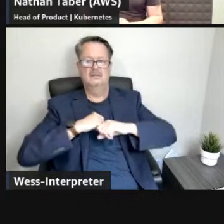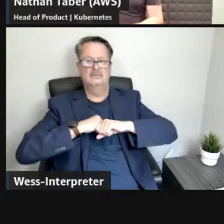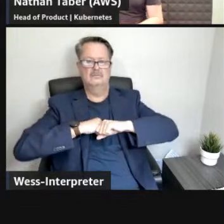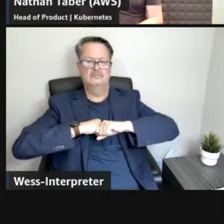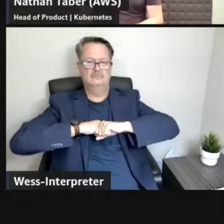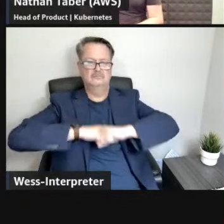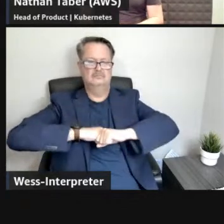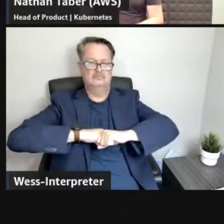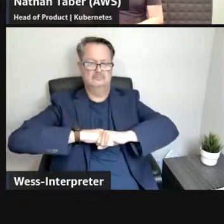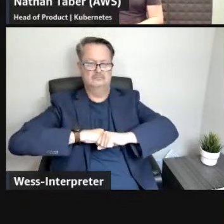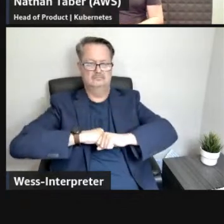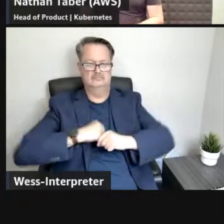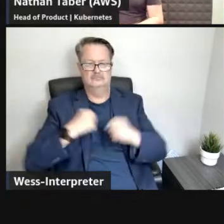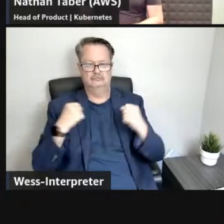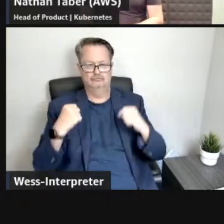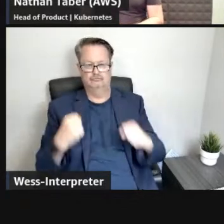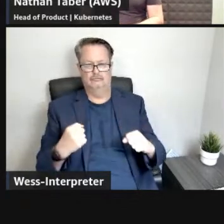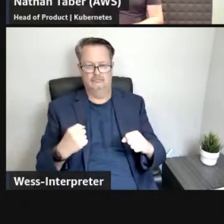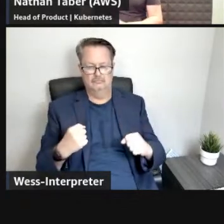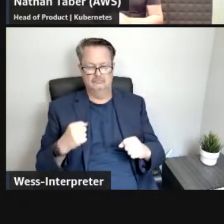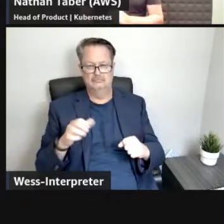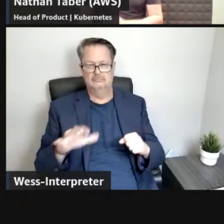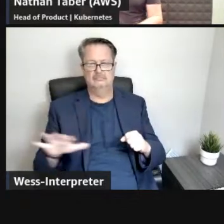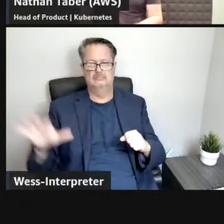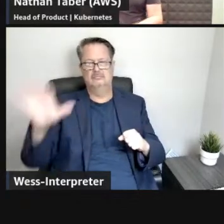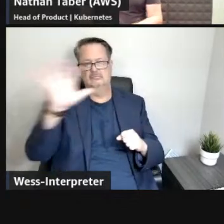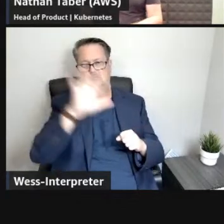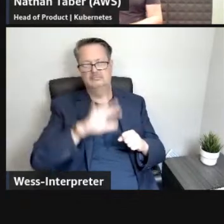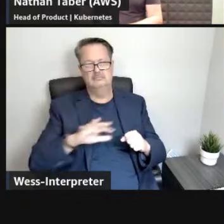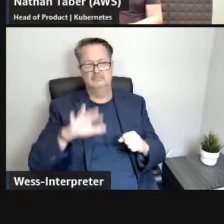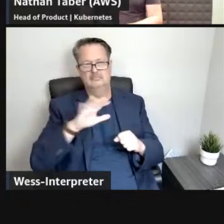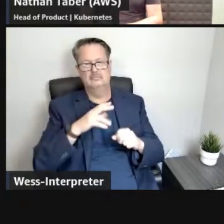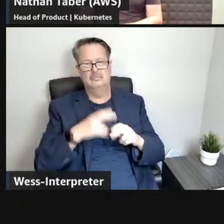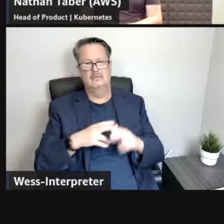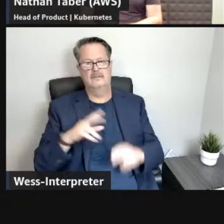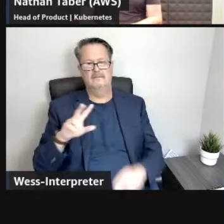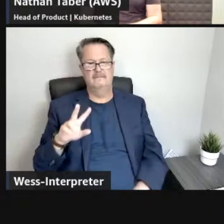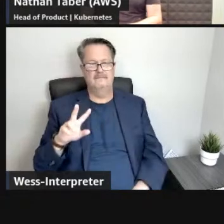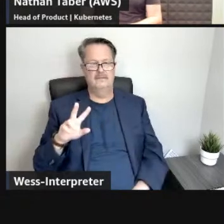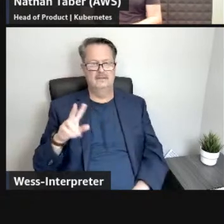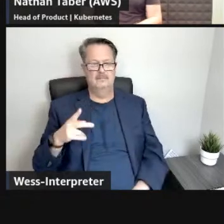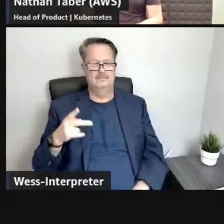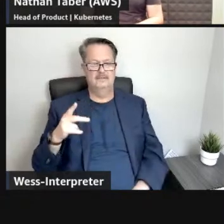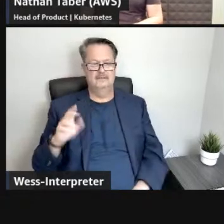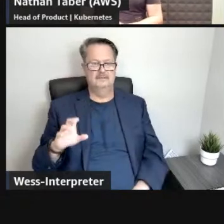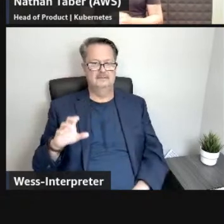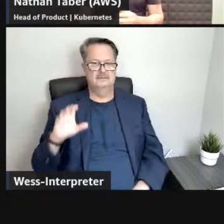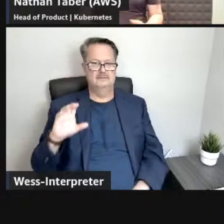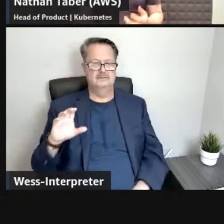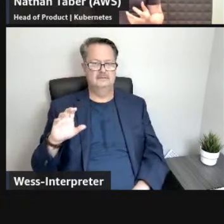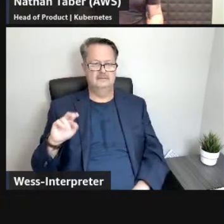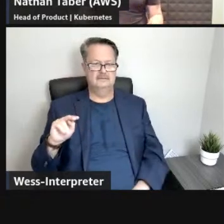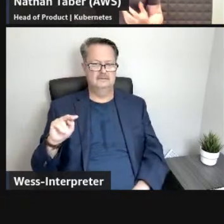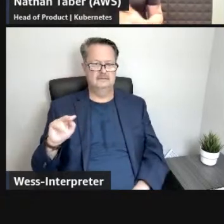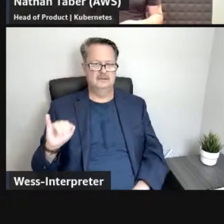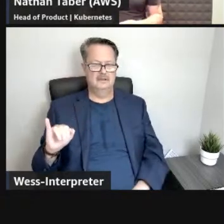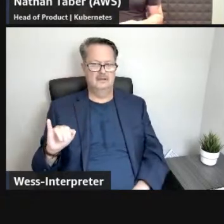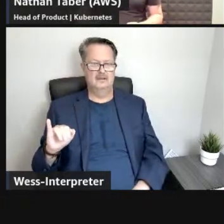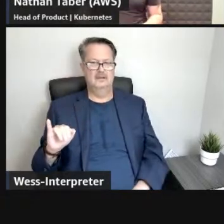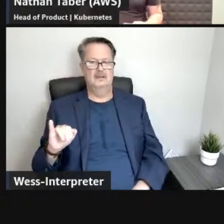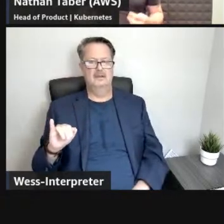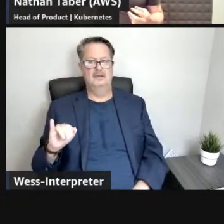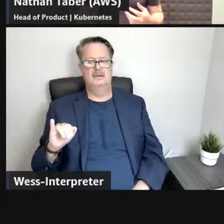these clusters. So there's a feature that we're working on, VPC CNI network policy support. So we're bringing native